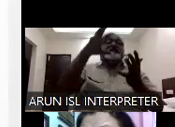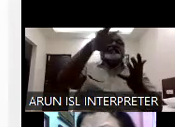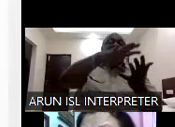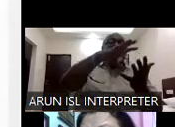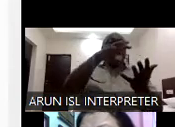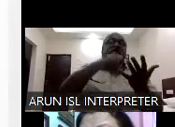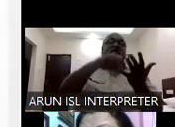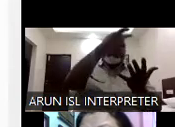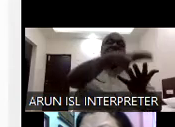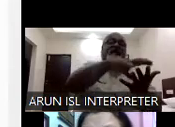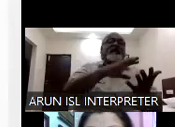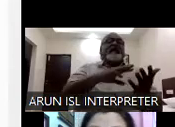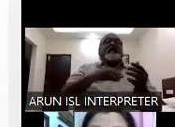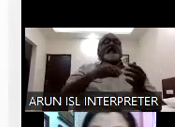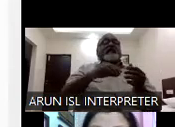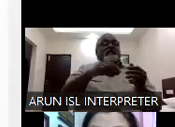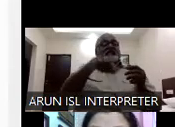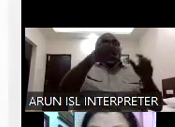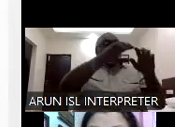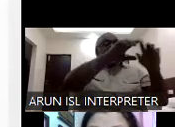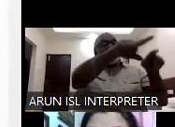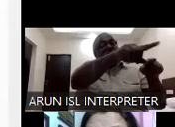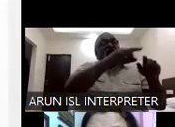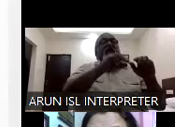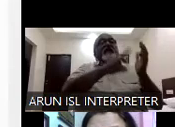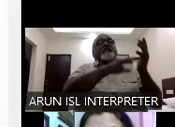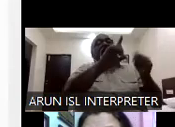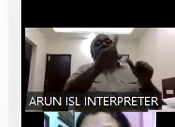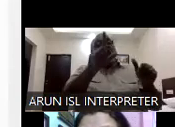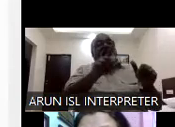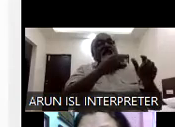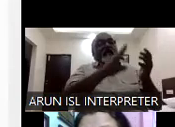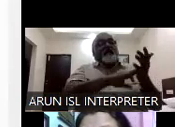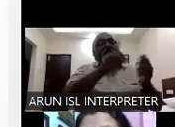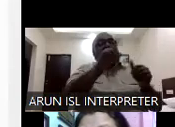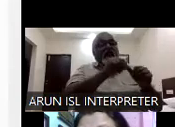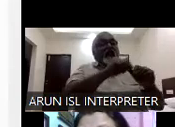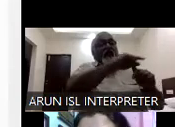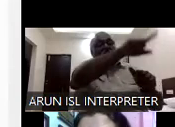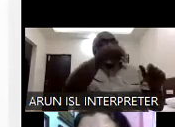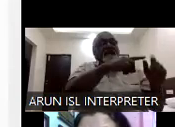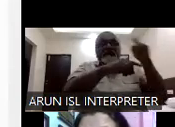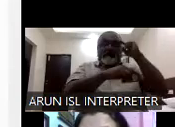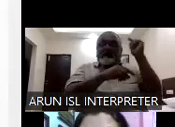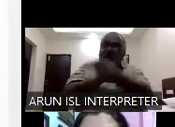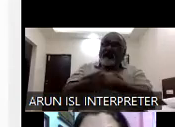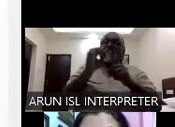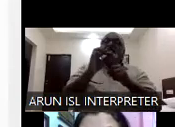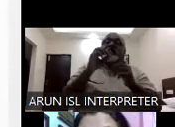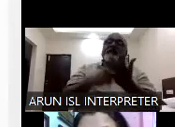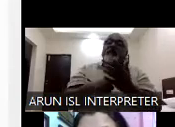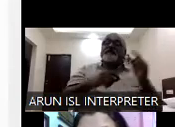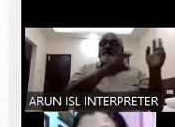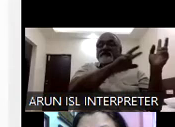legislatures have to be empowered to authorize panchayats as to collect and appropriate taxes, and how